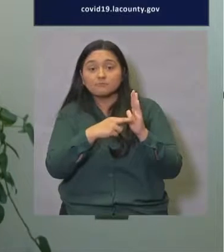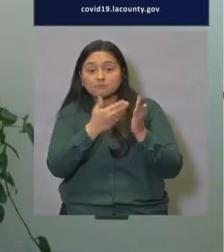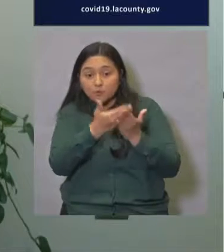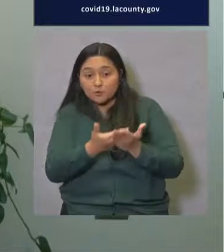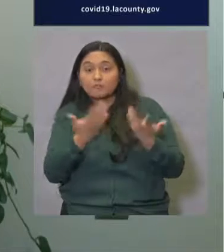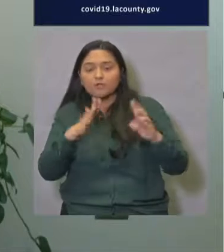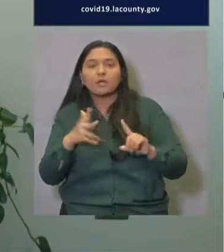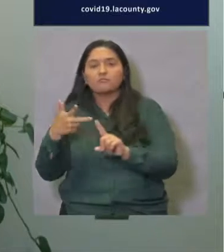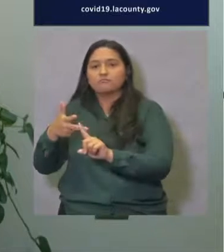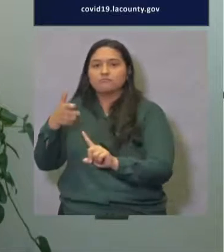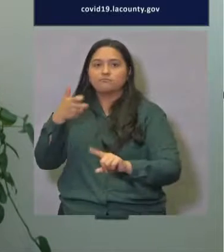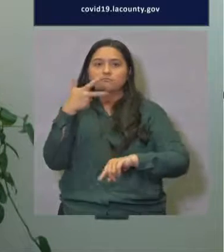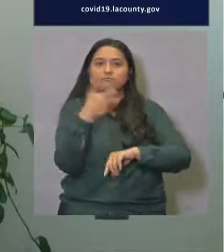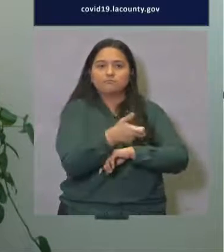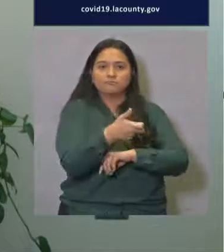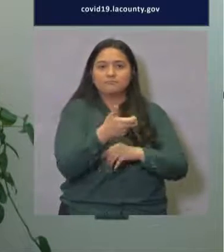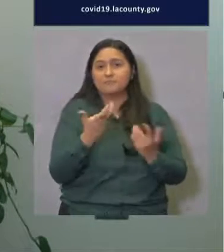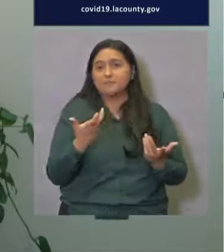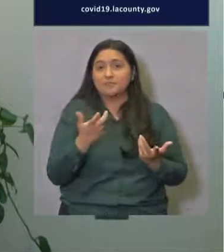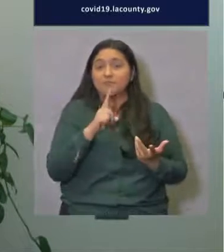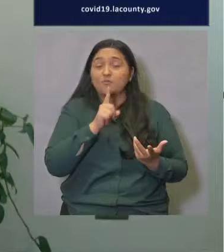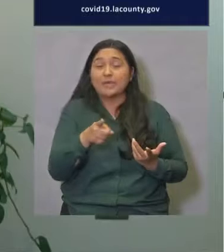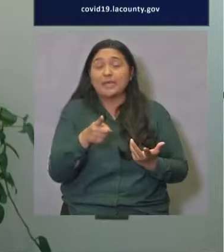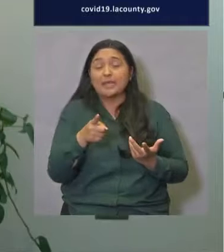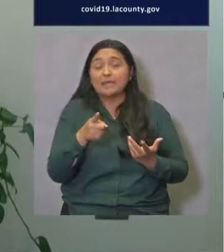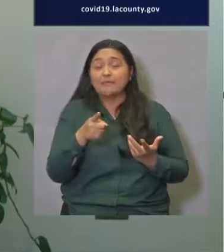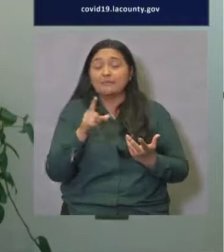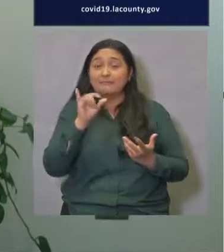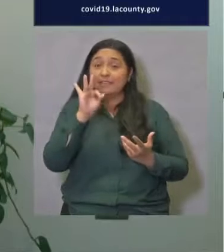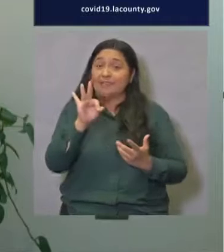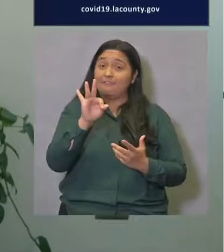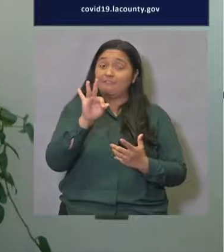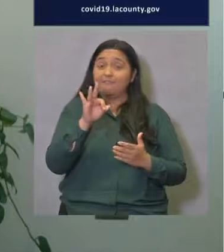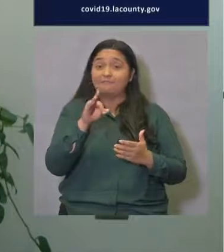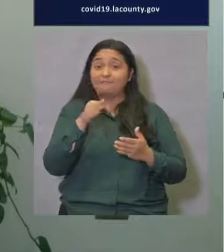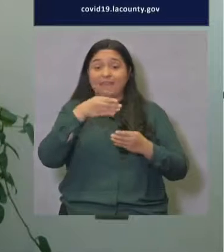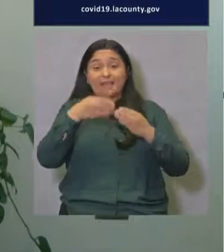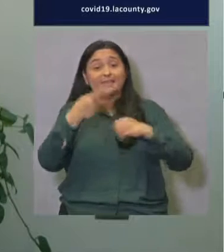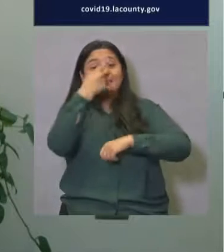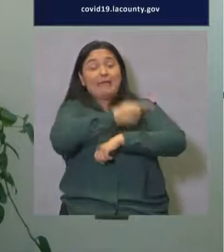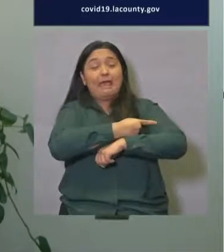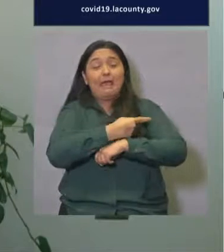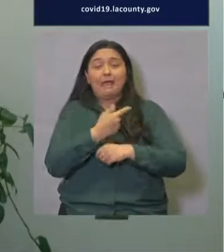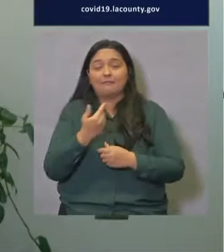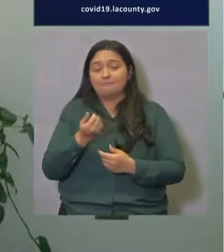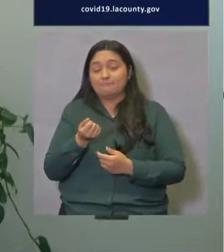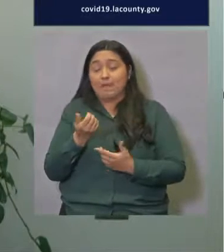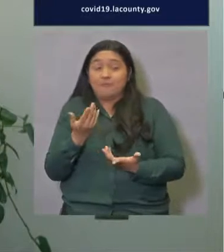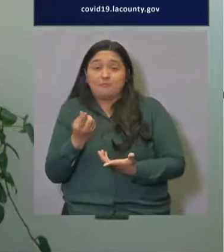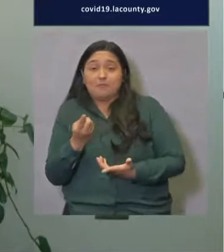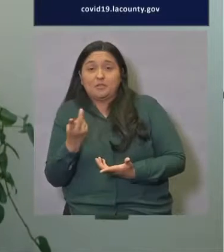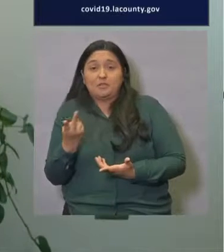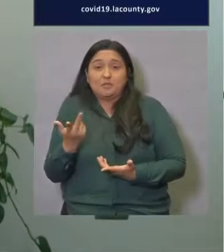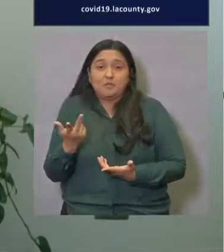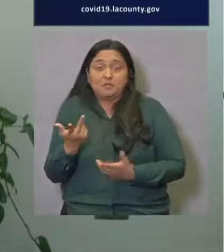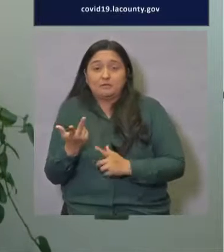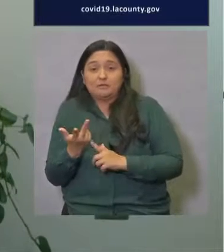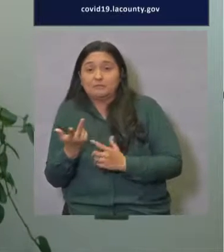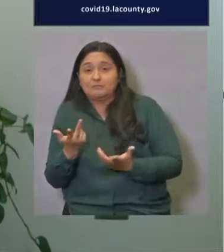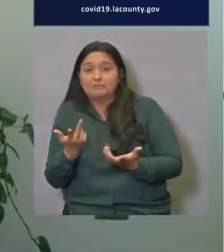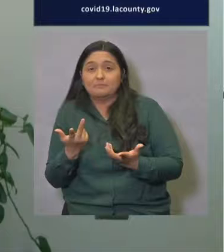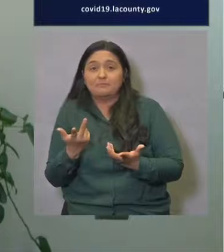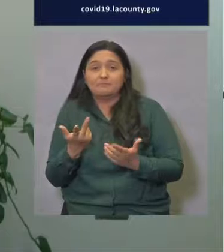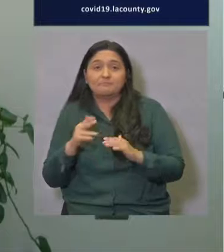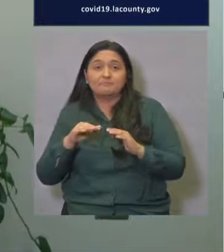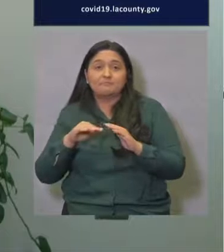going to have a handful of syringes. And in most cases, you have none that are left. And when I say a handful, I'm talking about